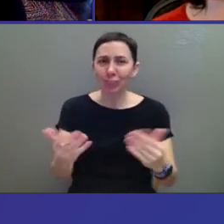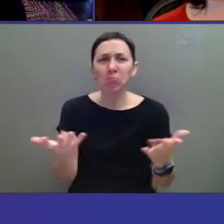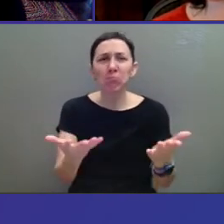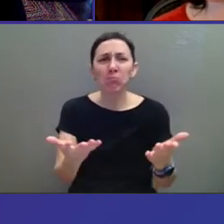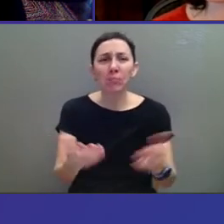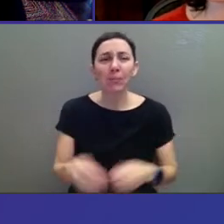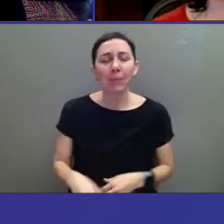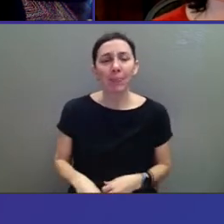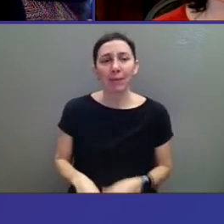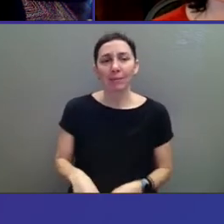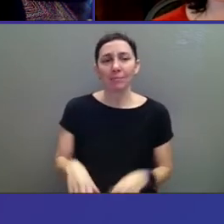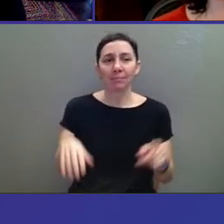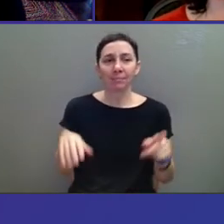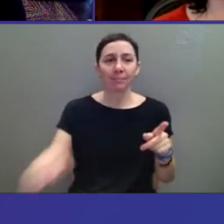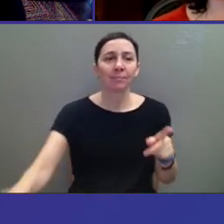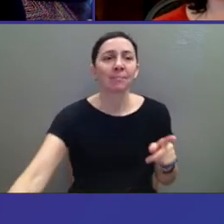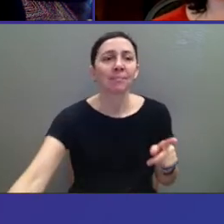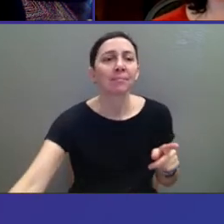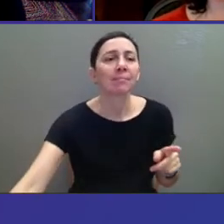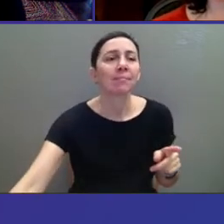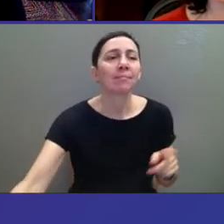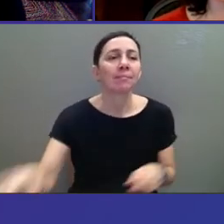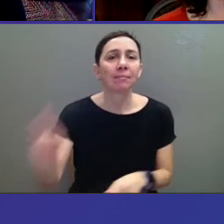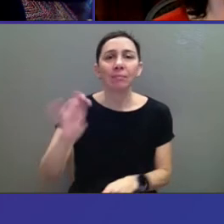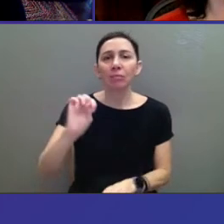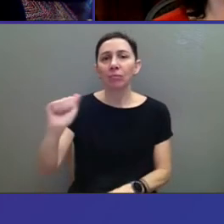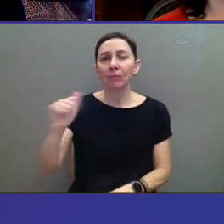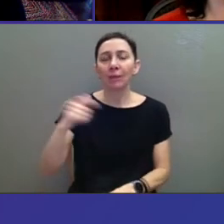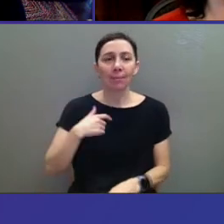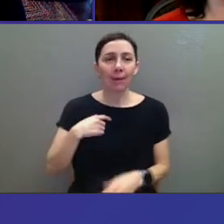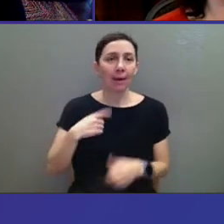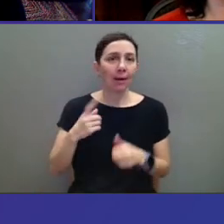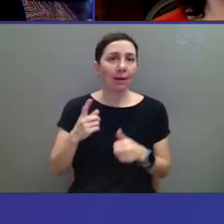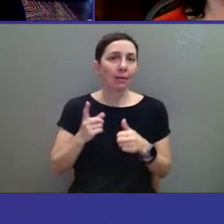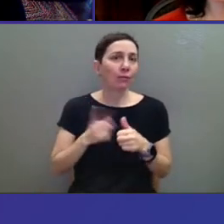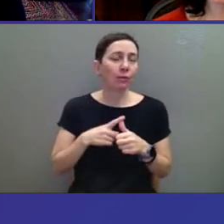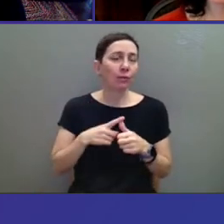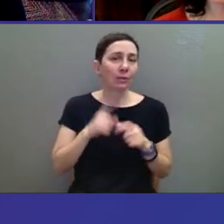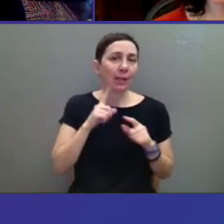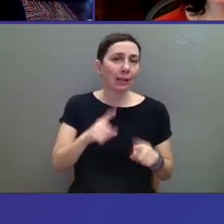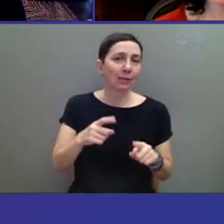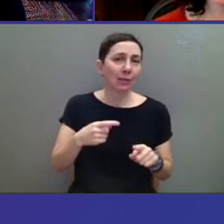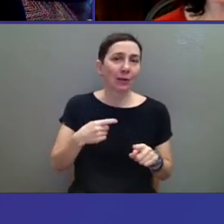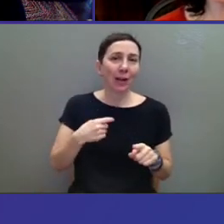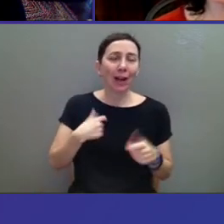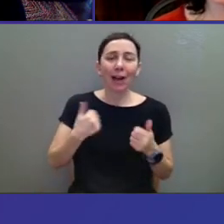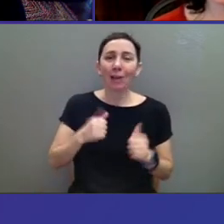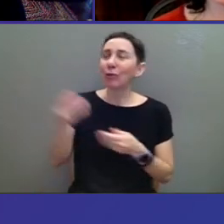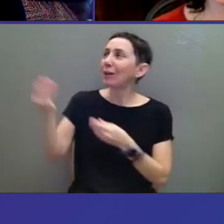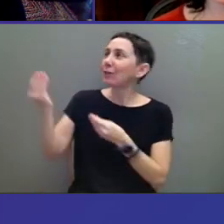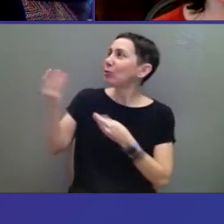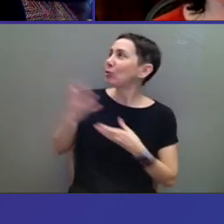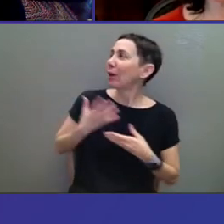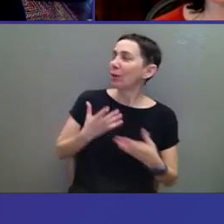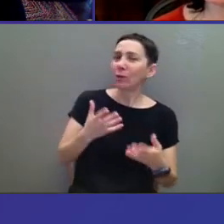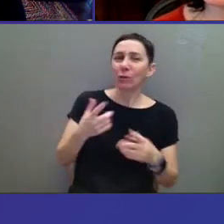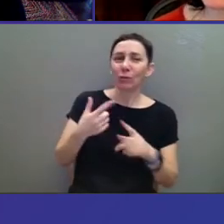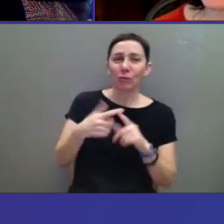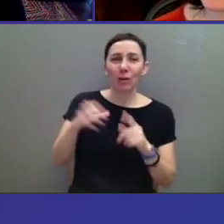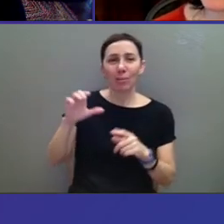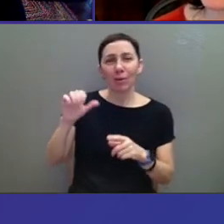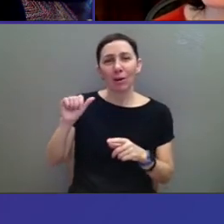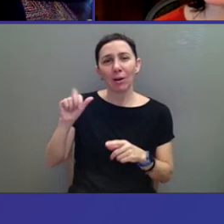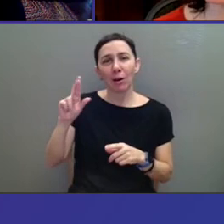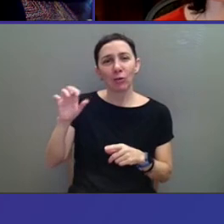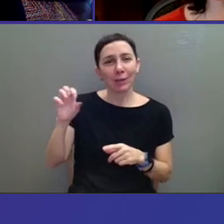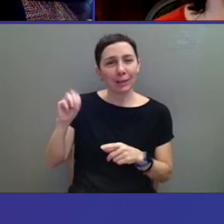My immediate answer, Alejandra, and I'm channeling Karine. This is actually something we started a little